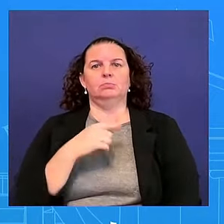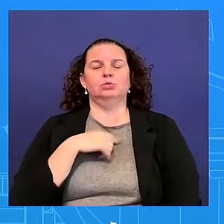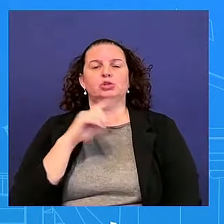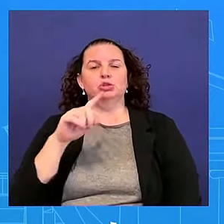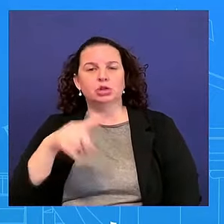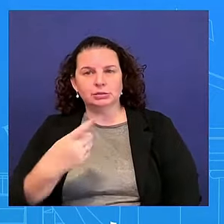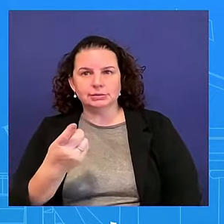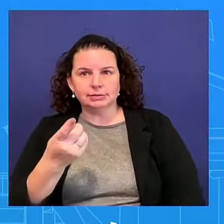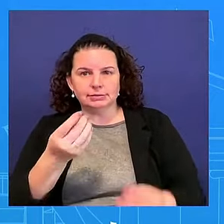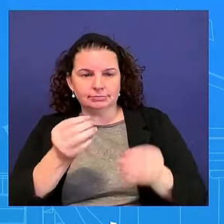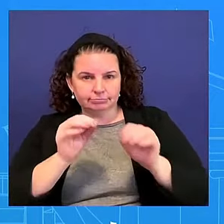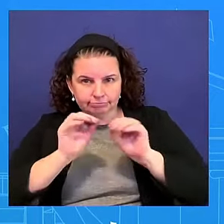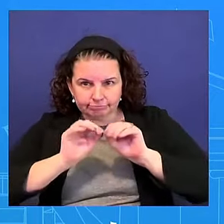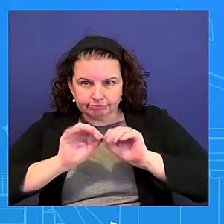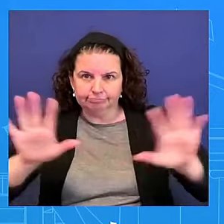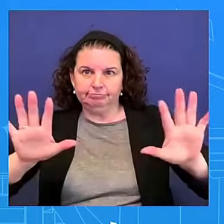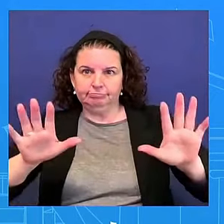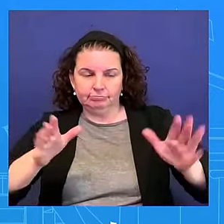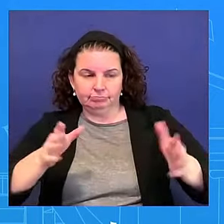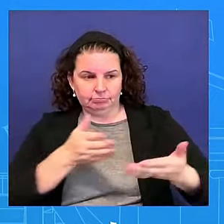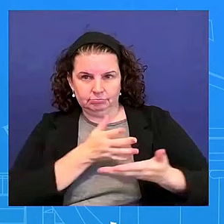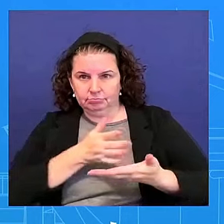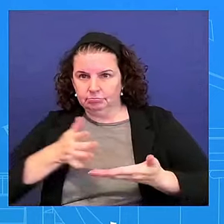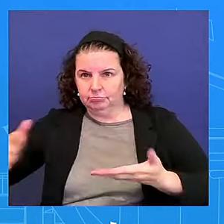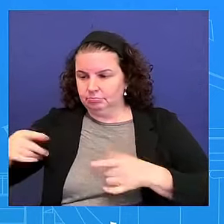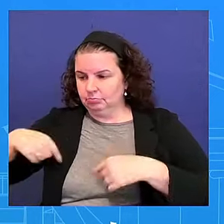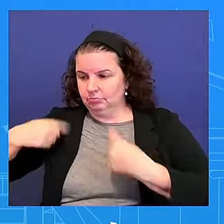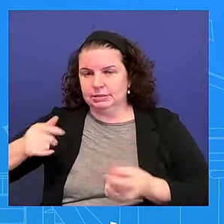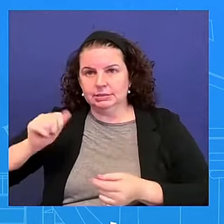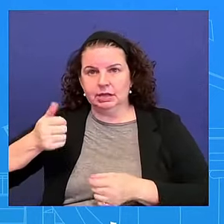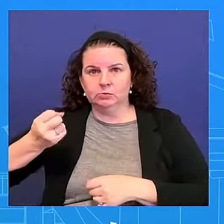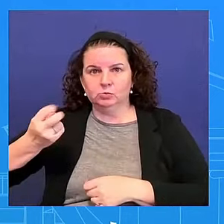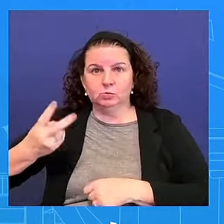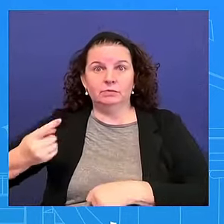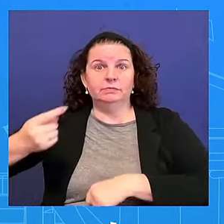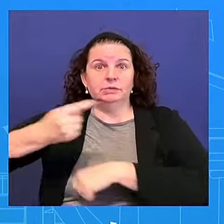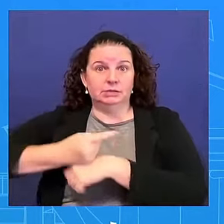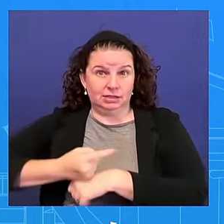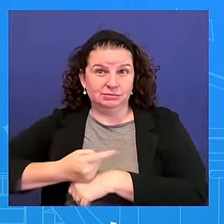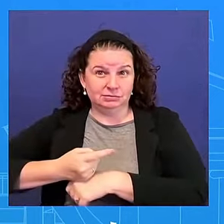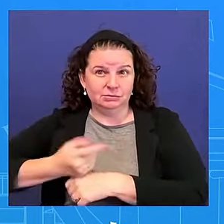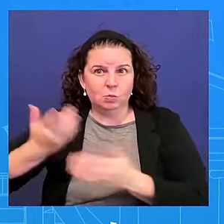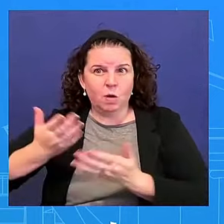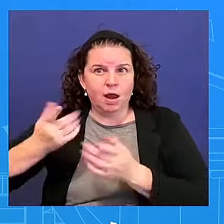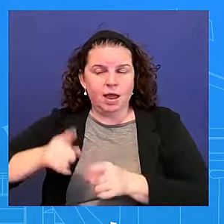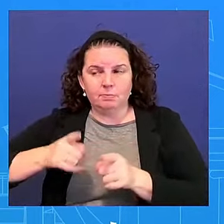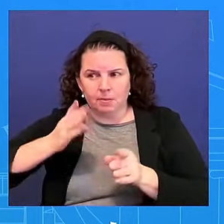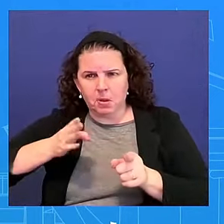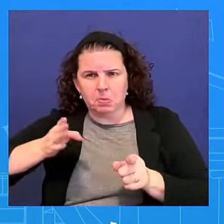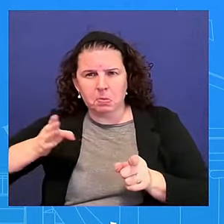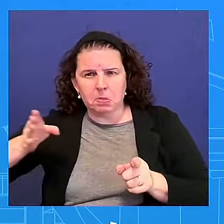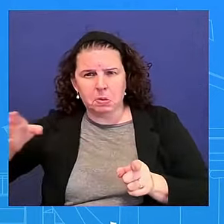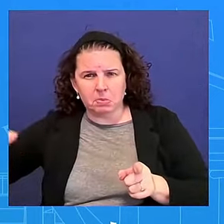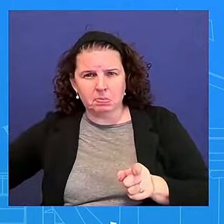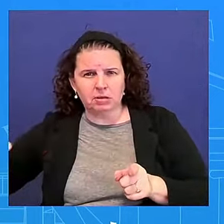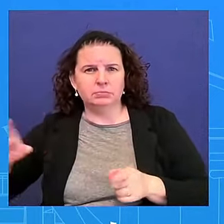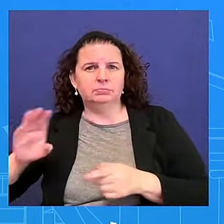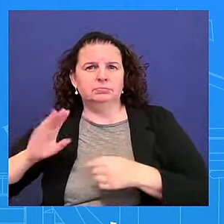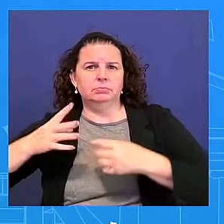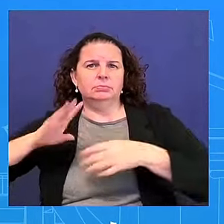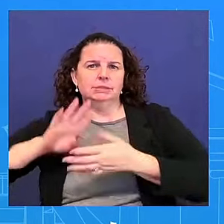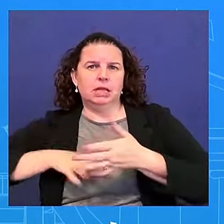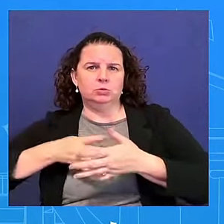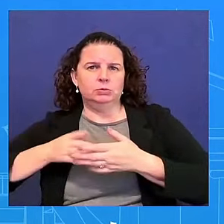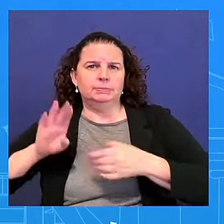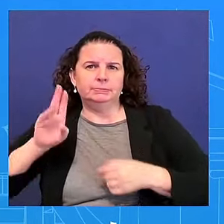12 days. One more. Over the weekend, the New York Times reported on a senior White House official who apparently had worked with the president in his